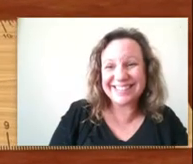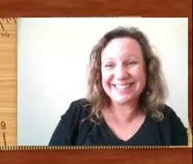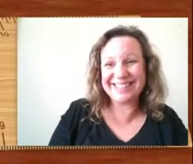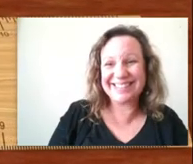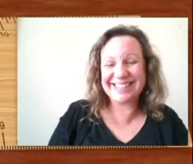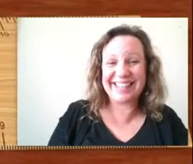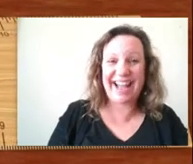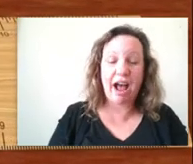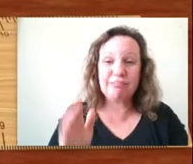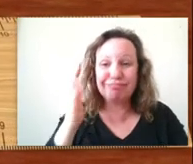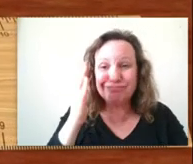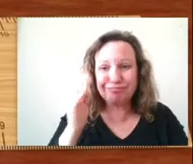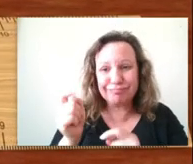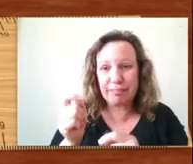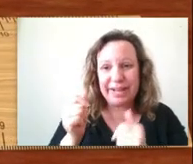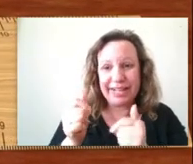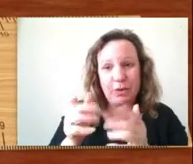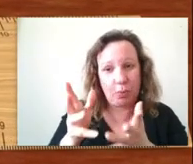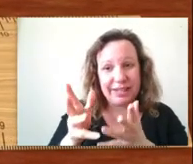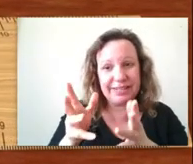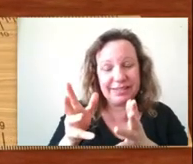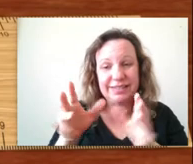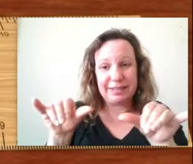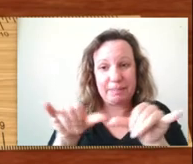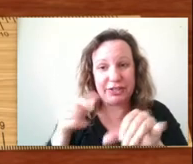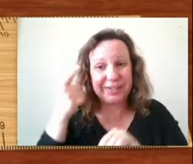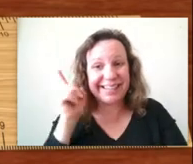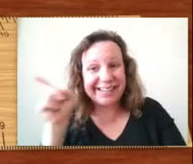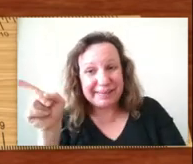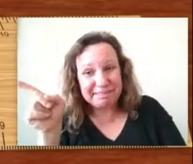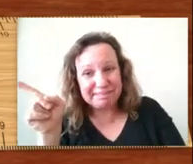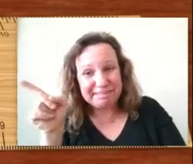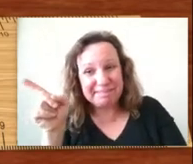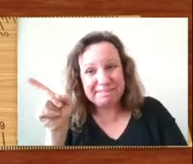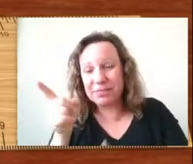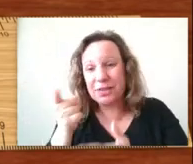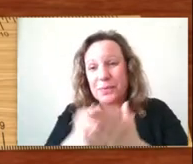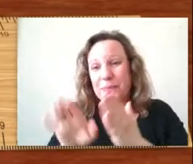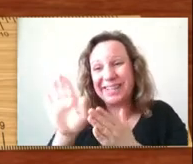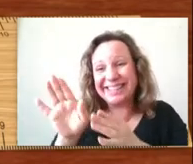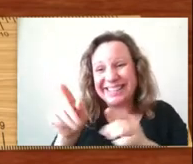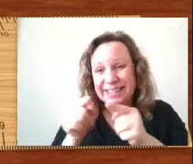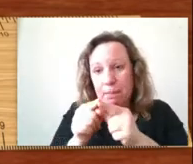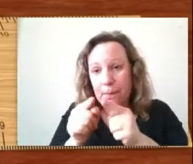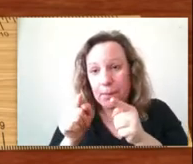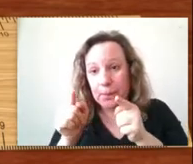It looks like Speedy wants to be measured. What is the length of my friend Speedy?